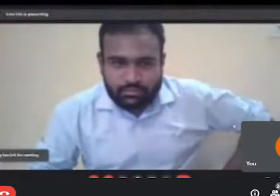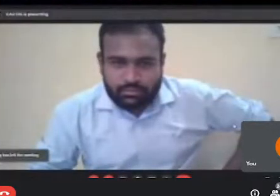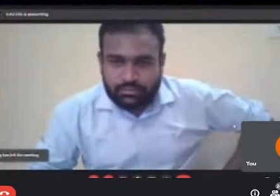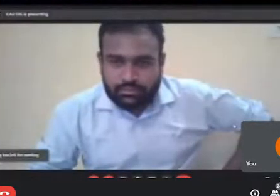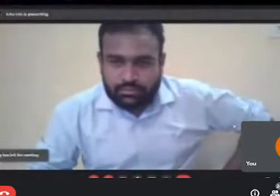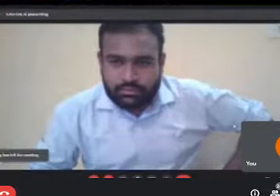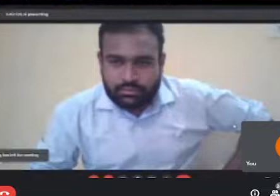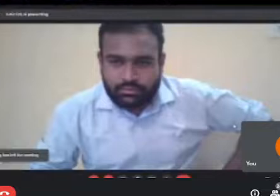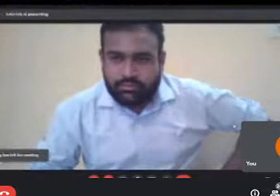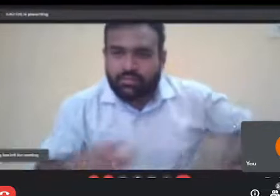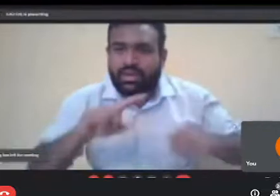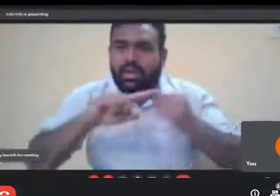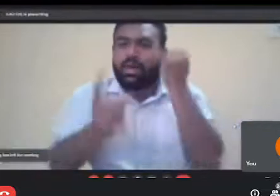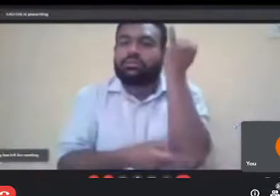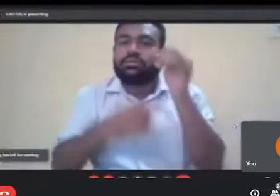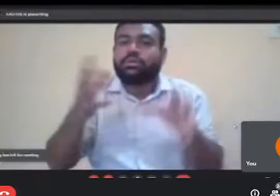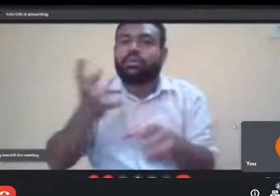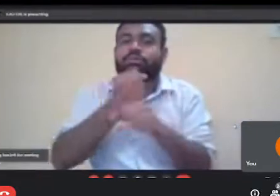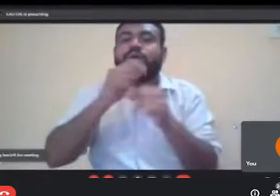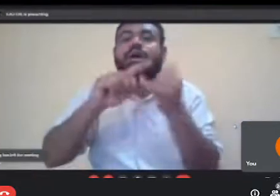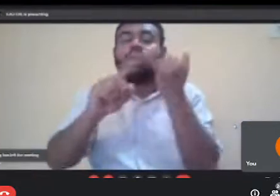slide.